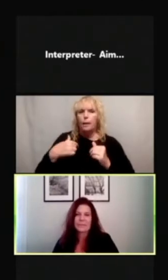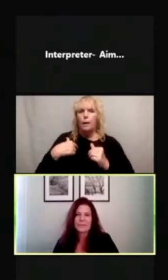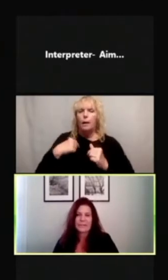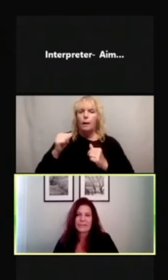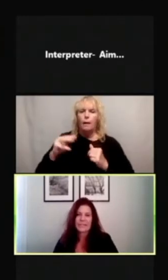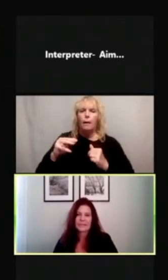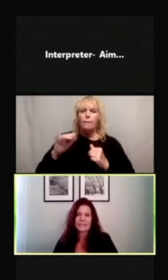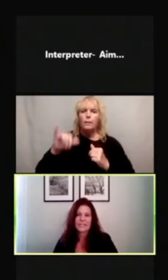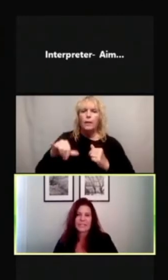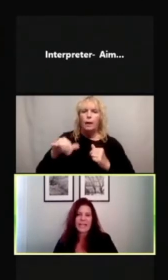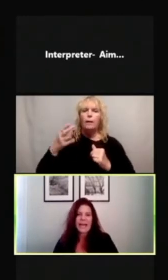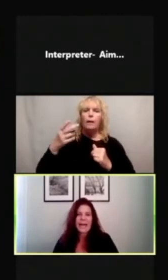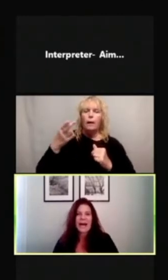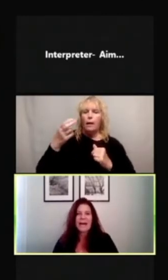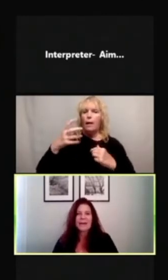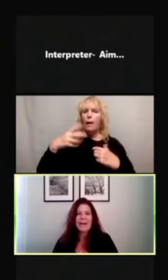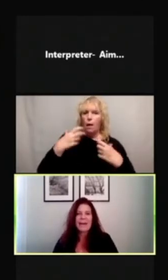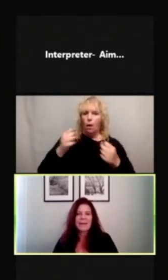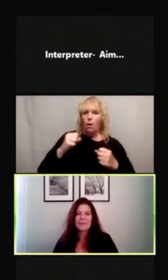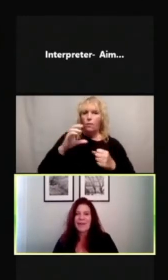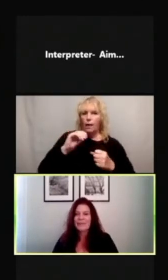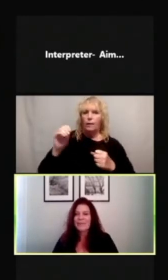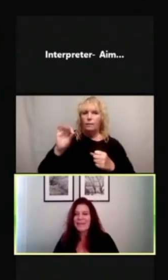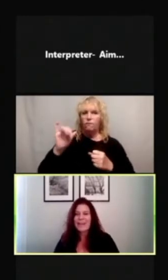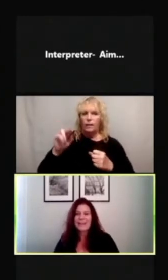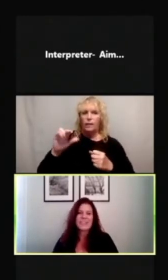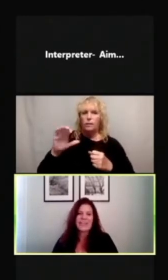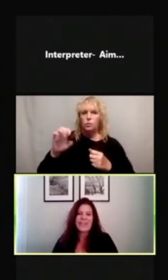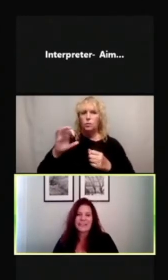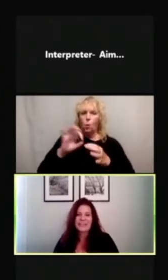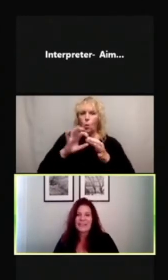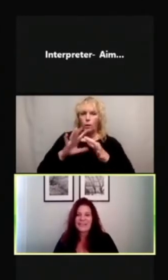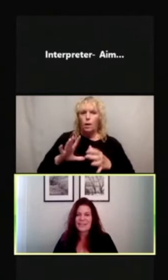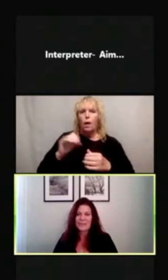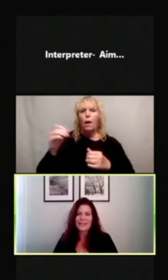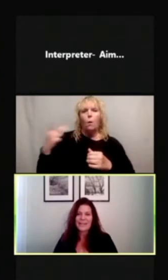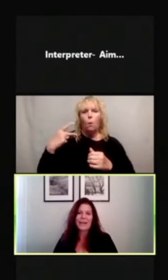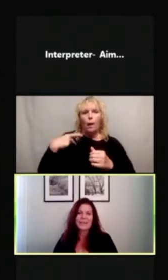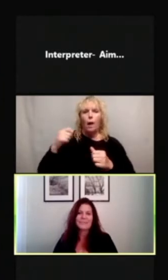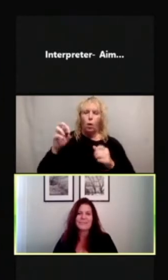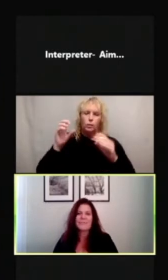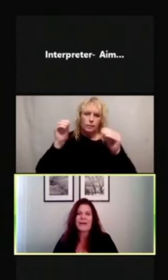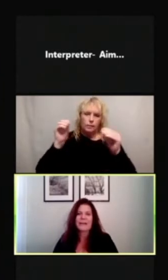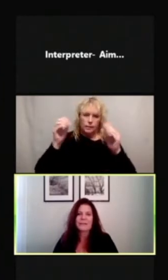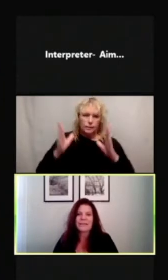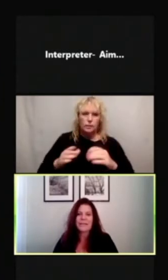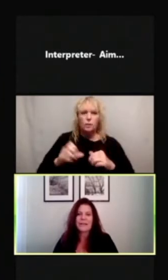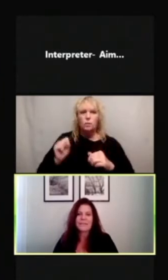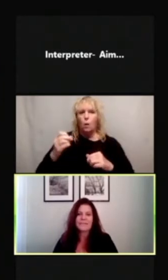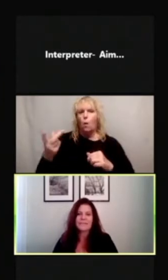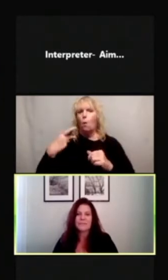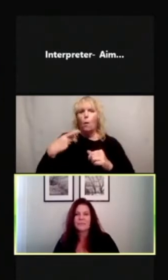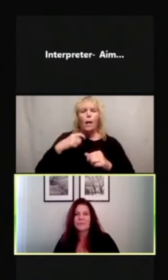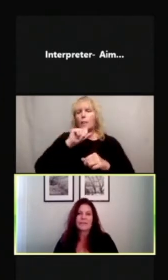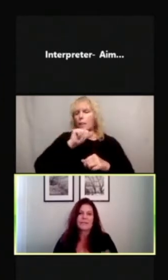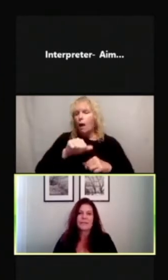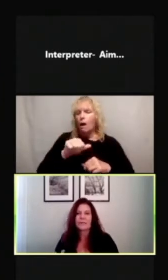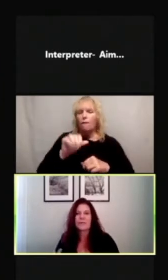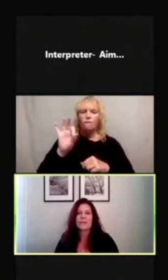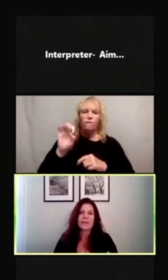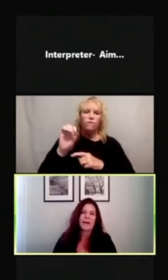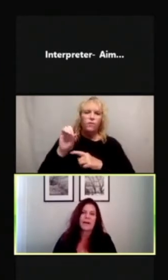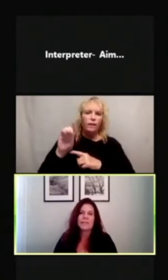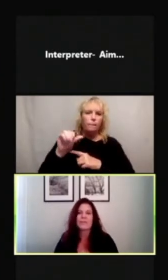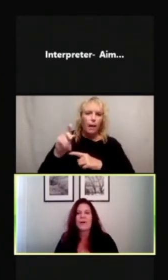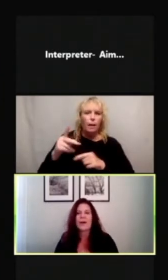Coordinator at the Florida Literacy Coalition. And Greg and I are educators, and so we love feedback. We love to kind of